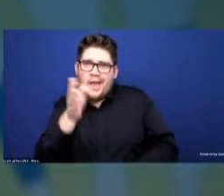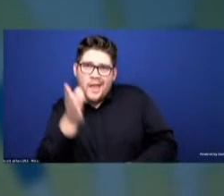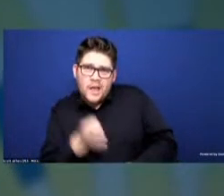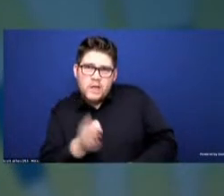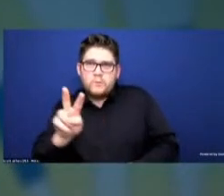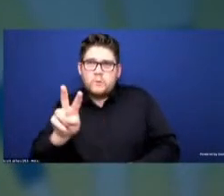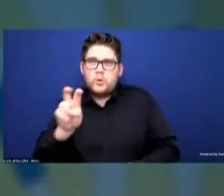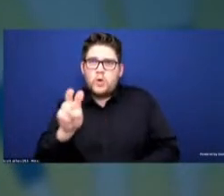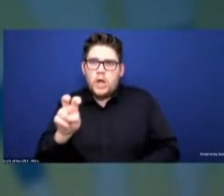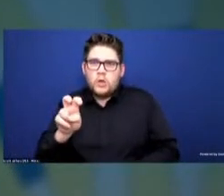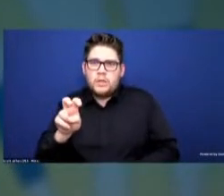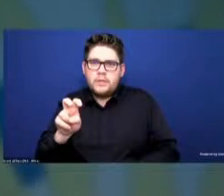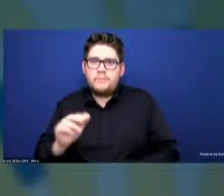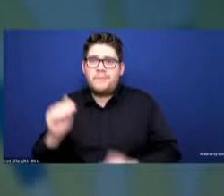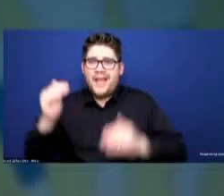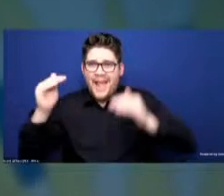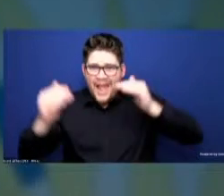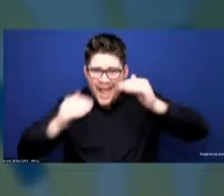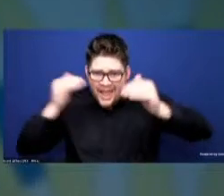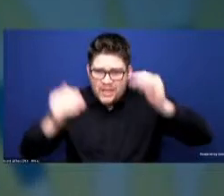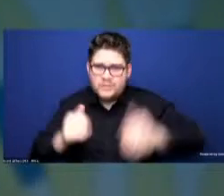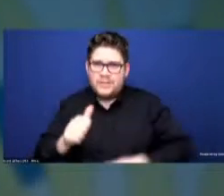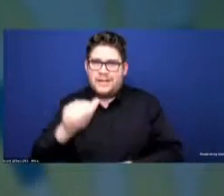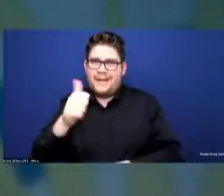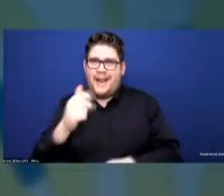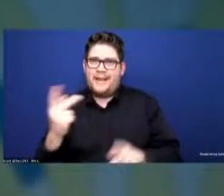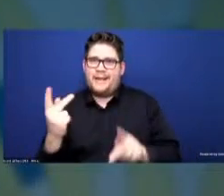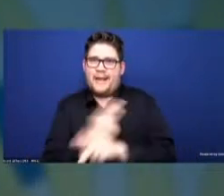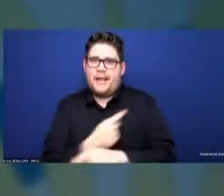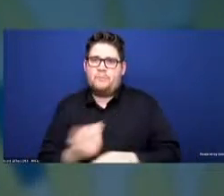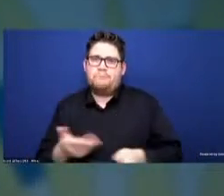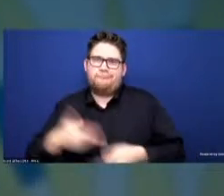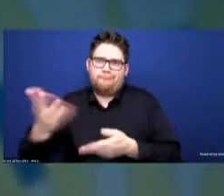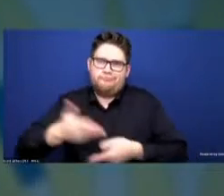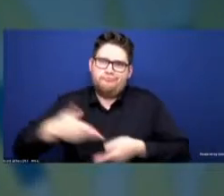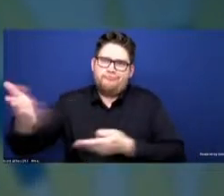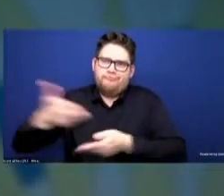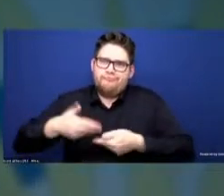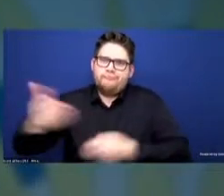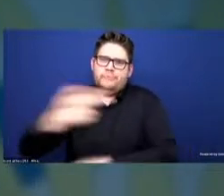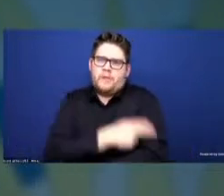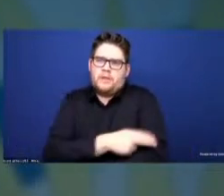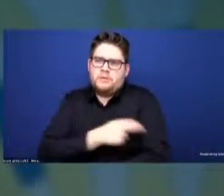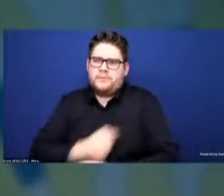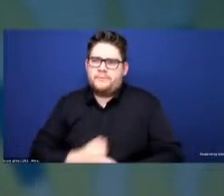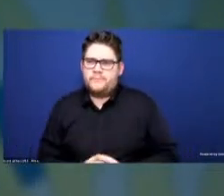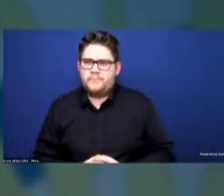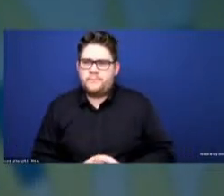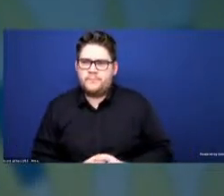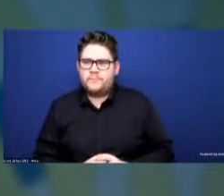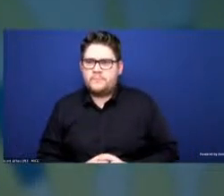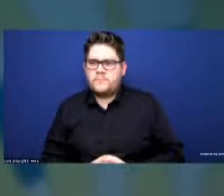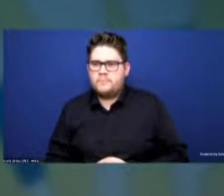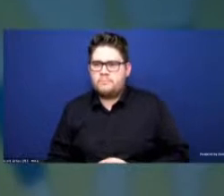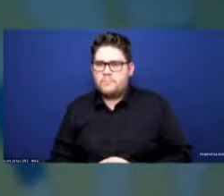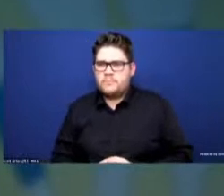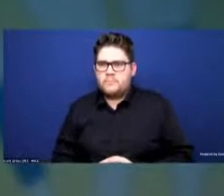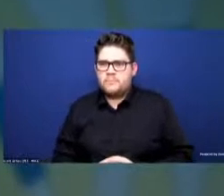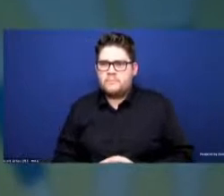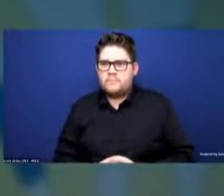So we have all along tried to find ways to understand in more detail